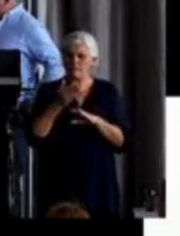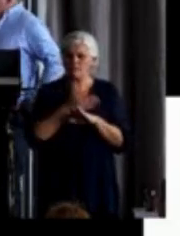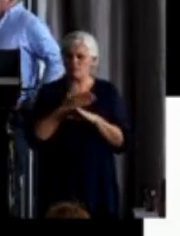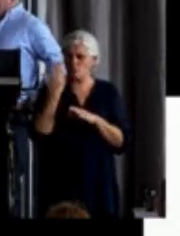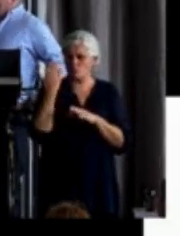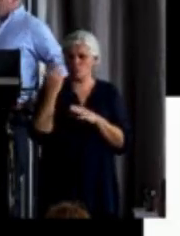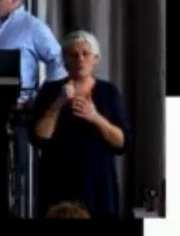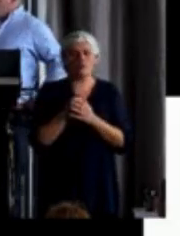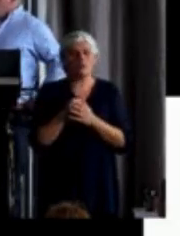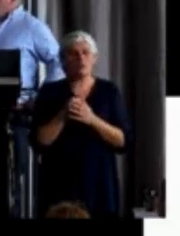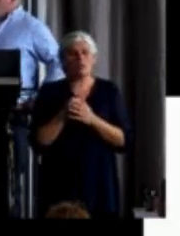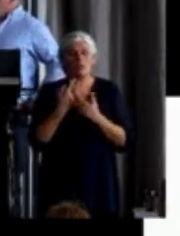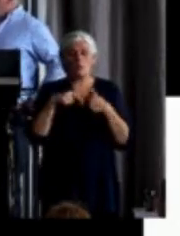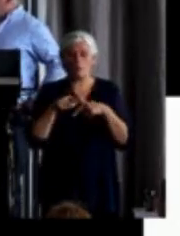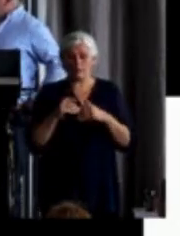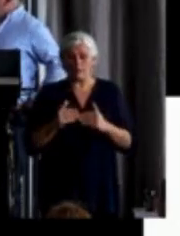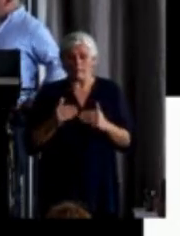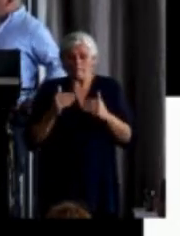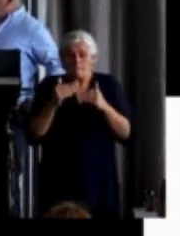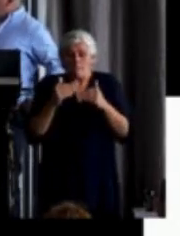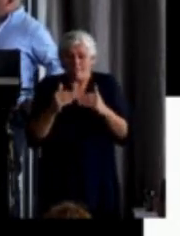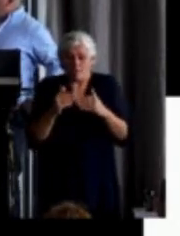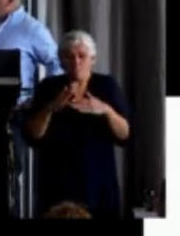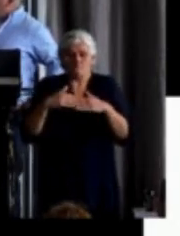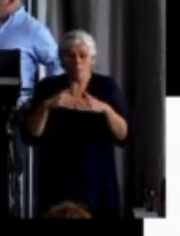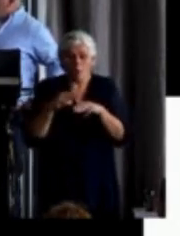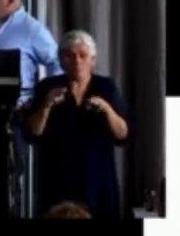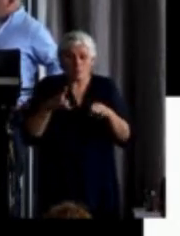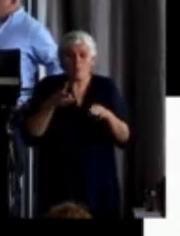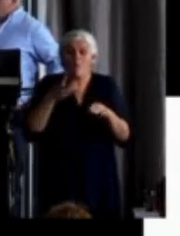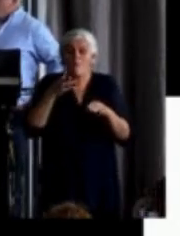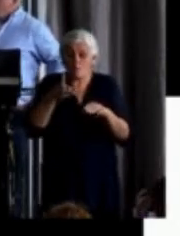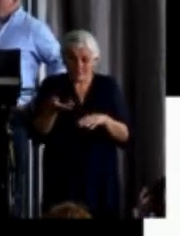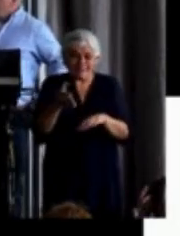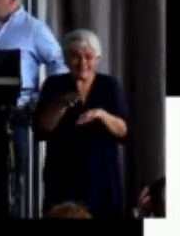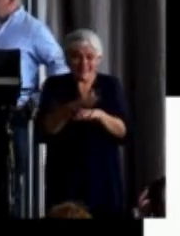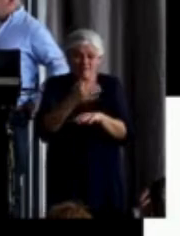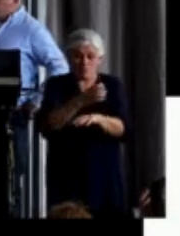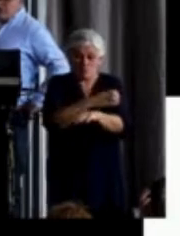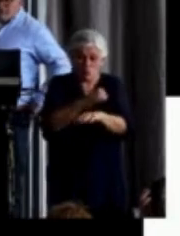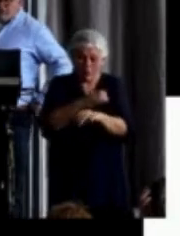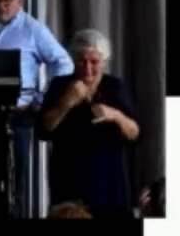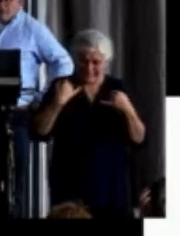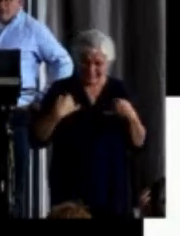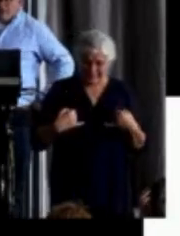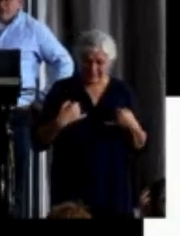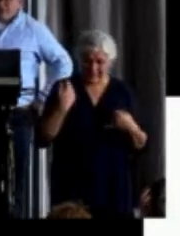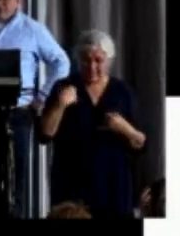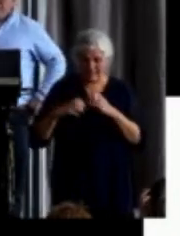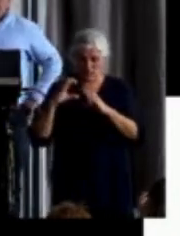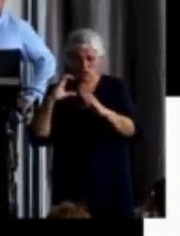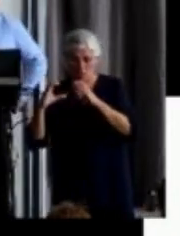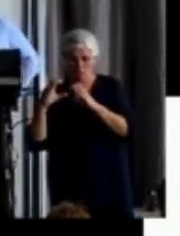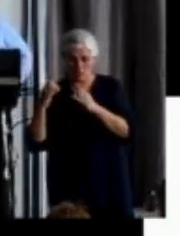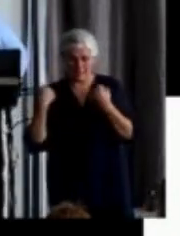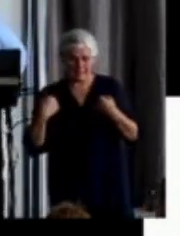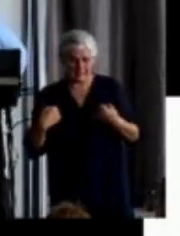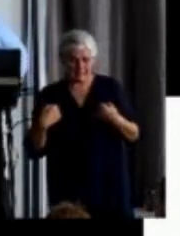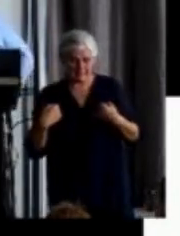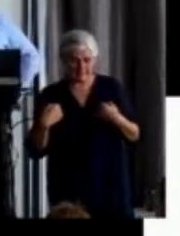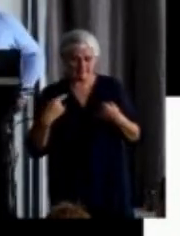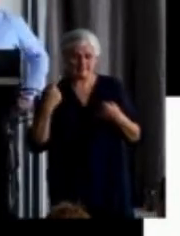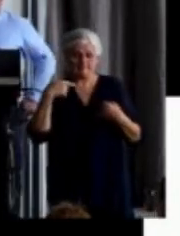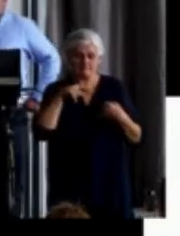ago that we are moving towards where more people are going to die from chronic diseases than communicable diseases. And